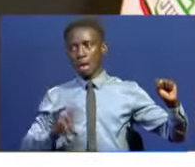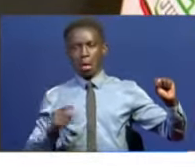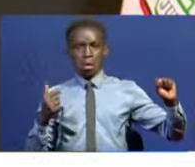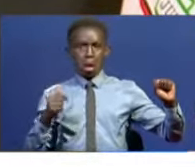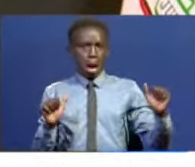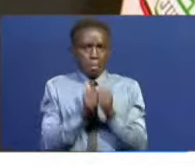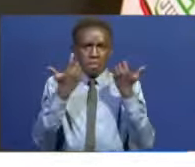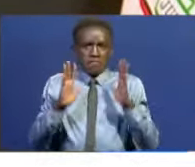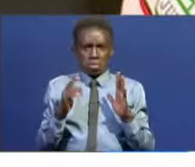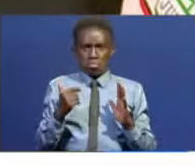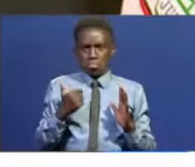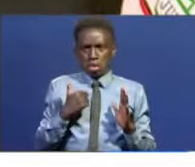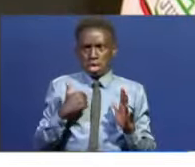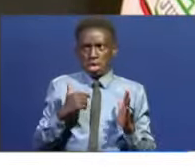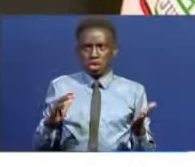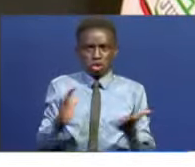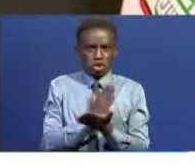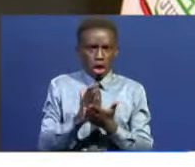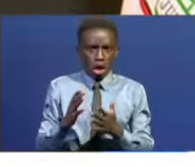no share certificate.